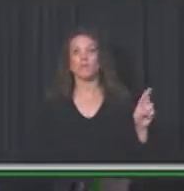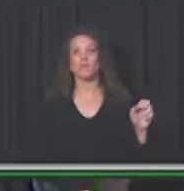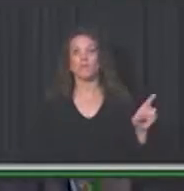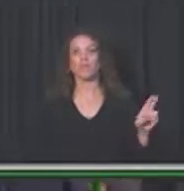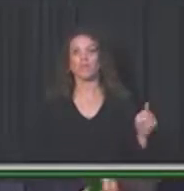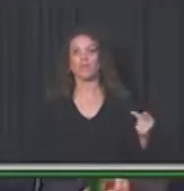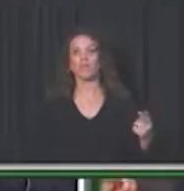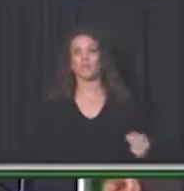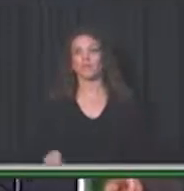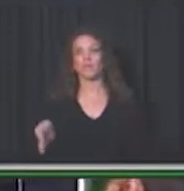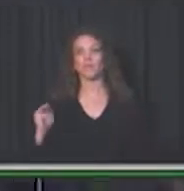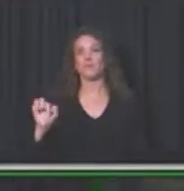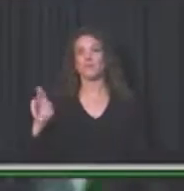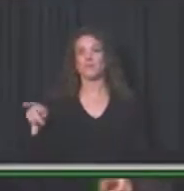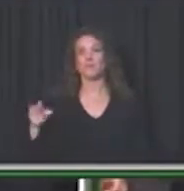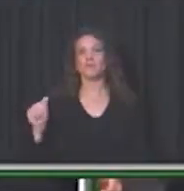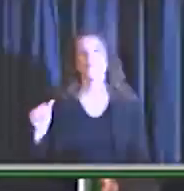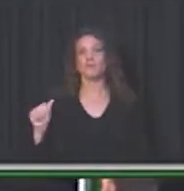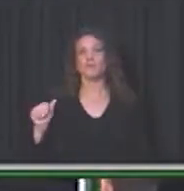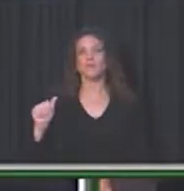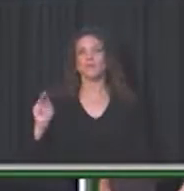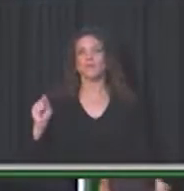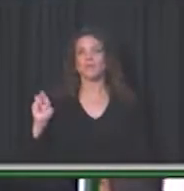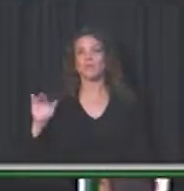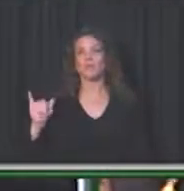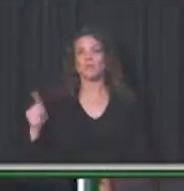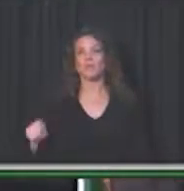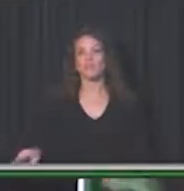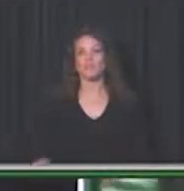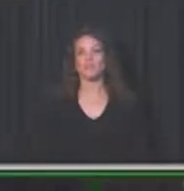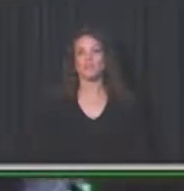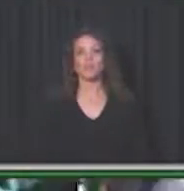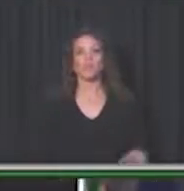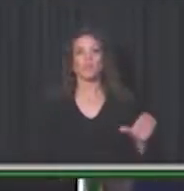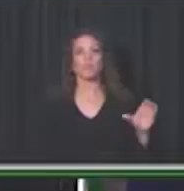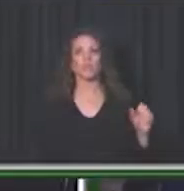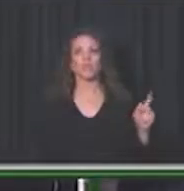Martha Ambriz. Kenya Giselle Saldana.